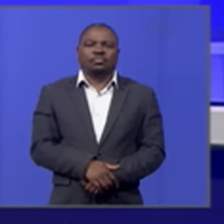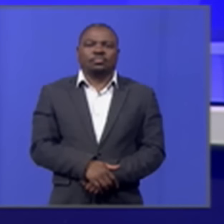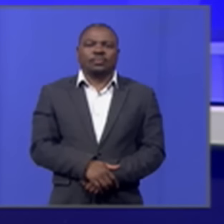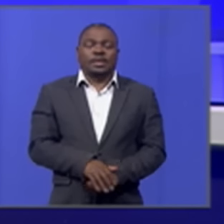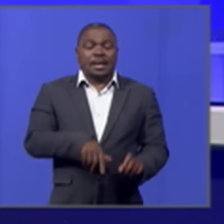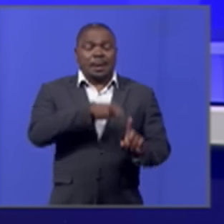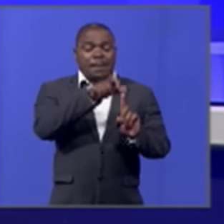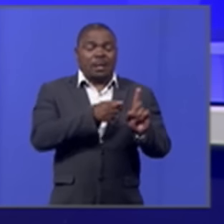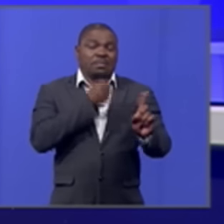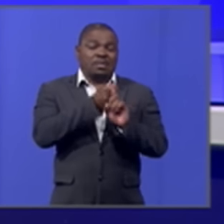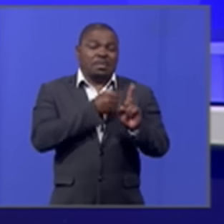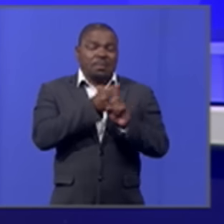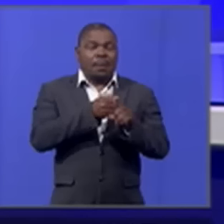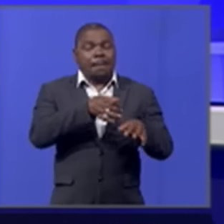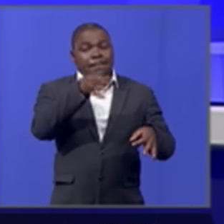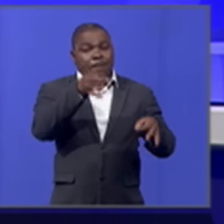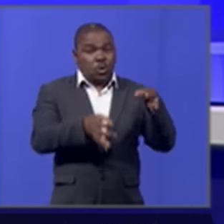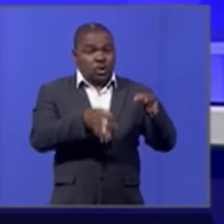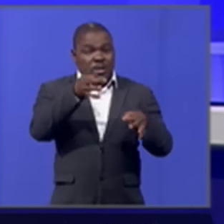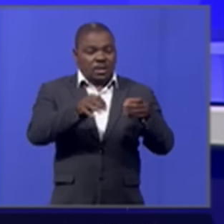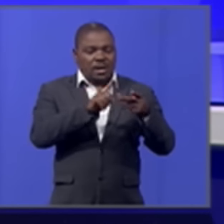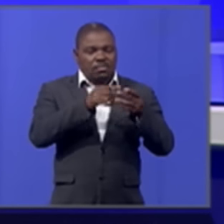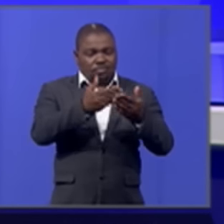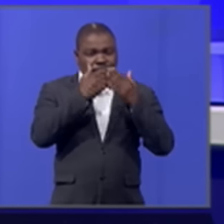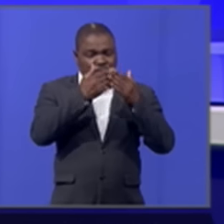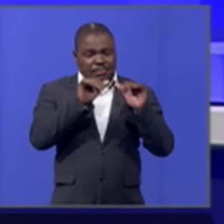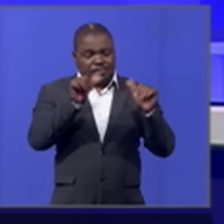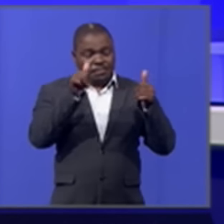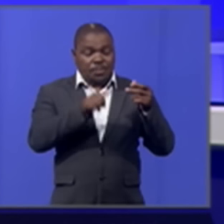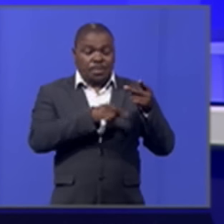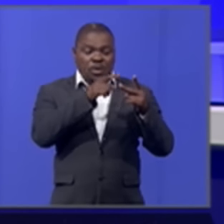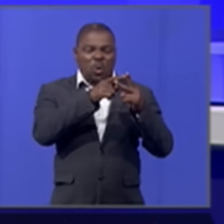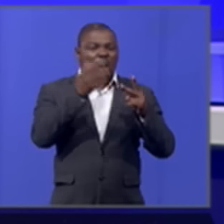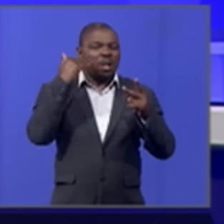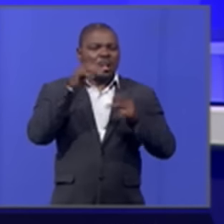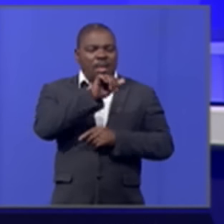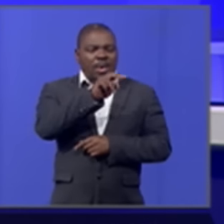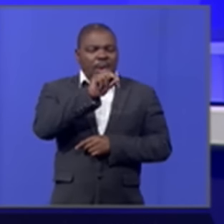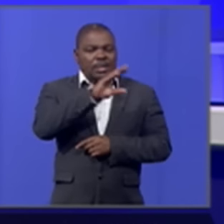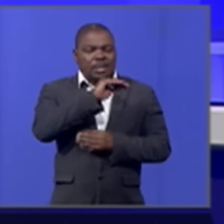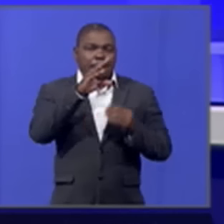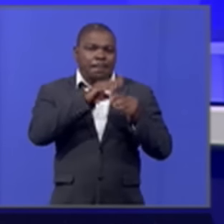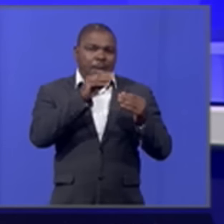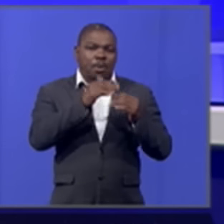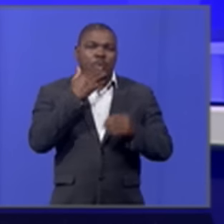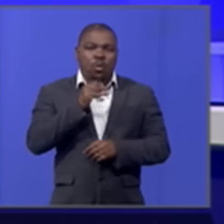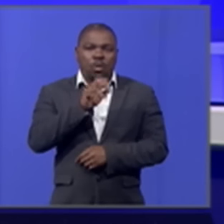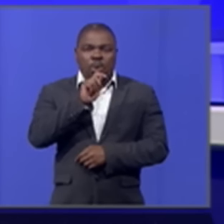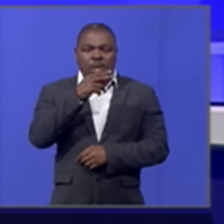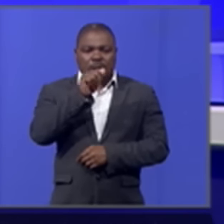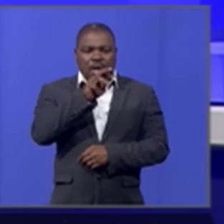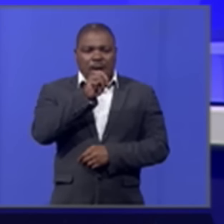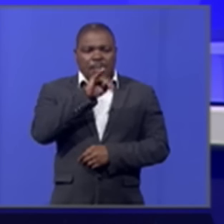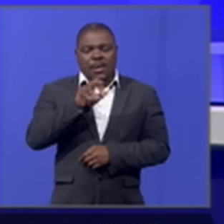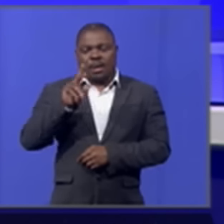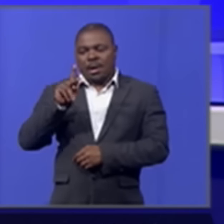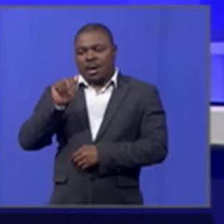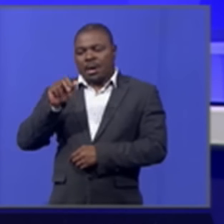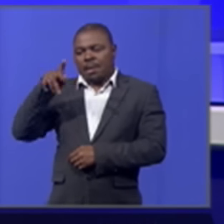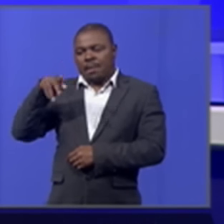Mo kgaratlhela ditshwanelo tsa sepolotiki moithuti ebile e le tokololo ya maloba ya ANC Thami Kaplaki o itsiswe jaaka ntlhopheng